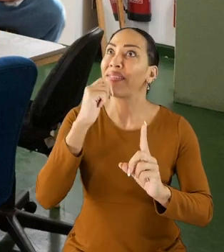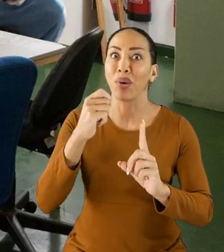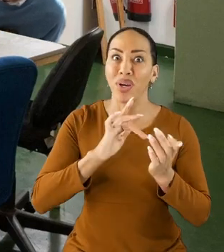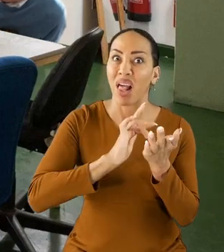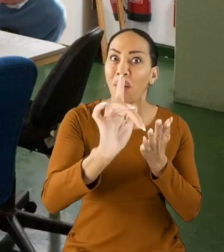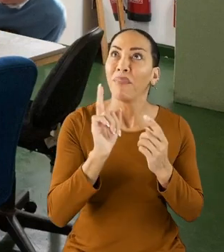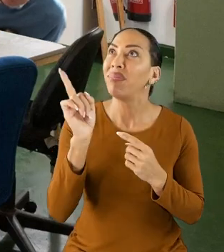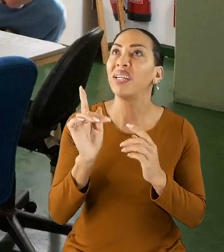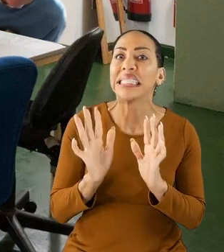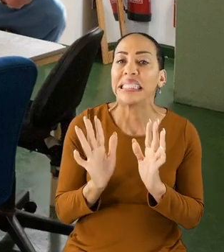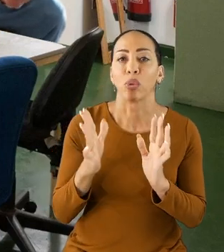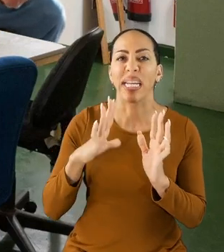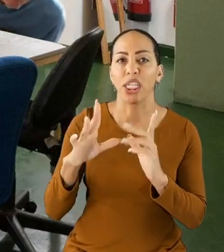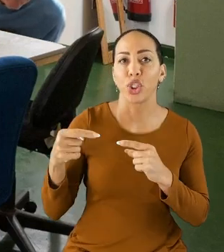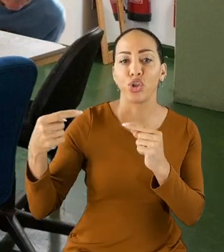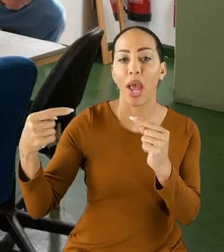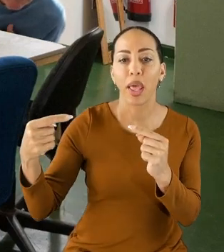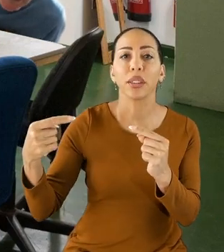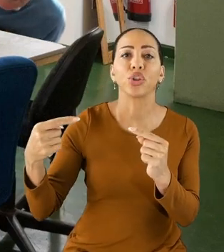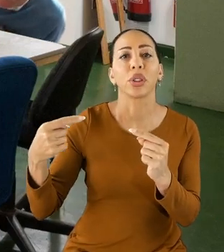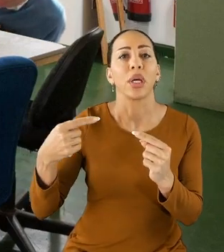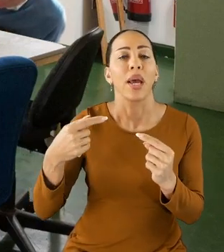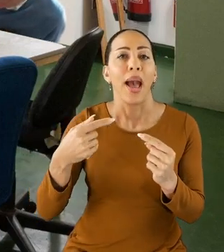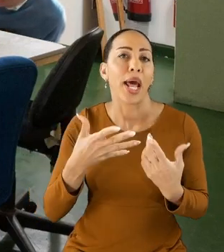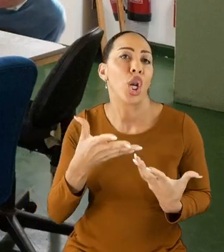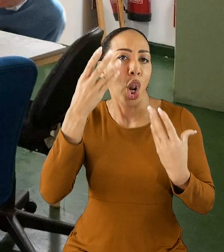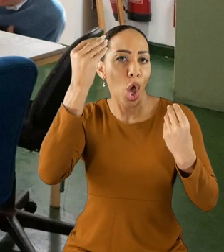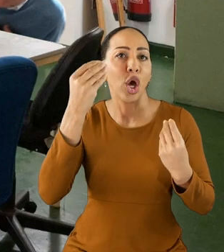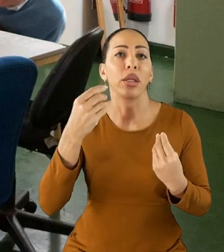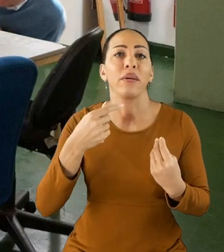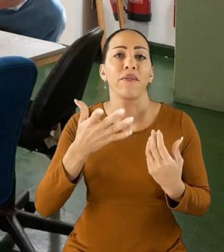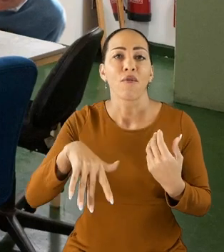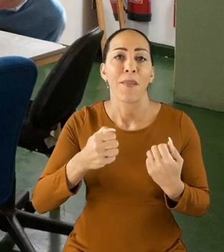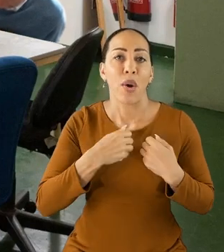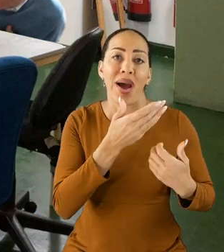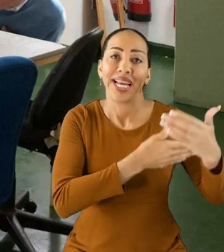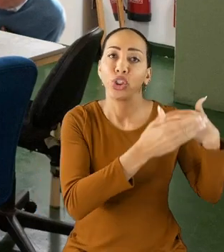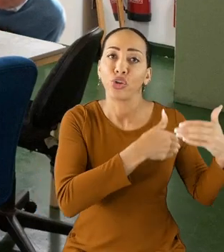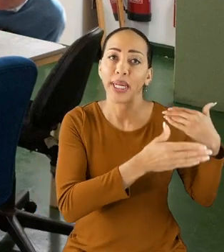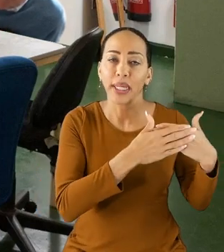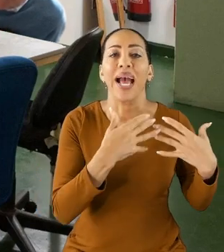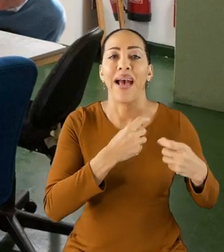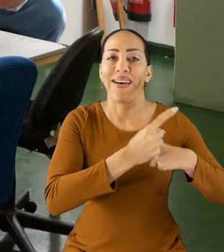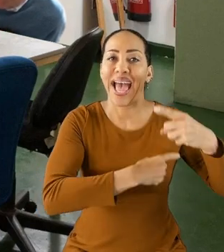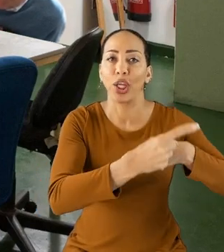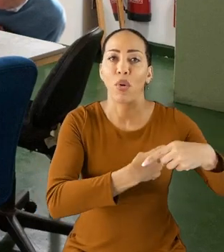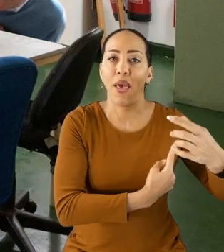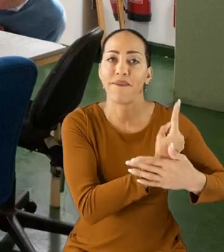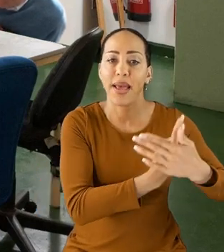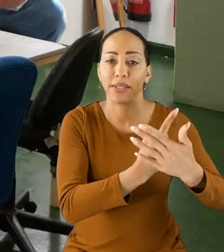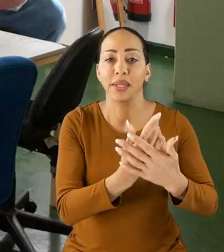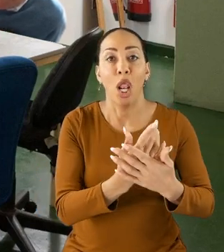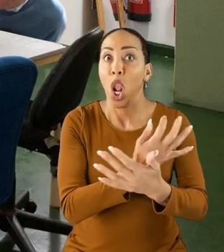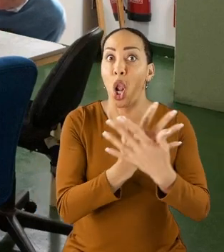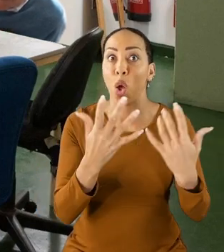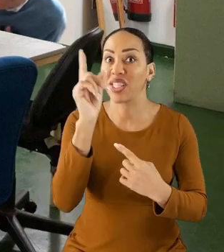undo most of what we'd achieved over the previous 20 years. And we needed to look at that and also learn from our history and go forward.